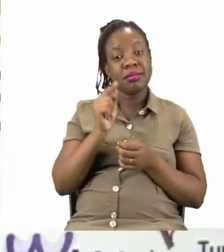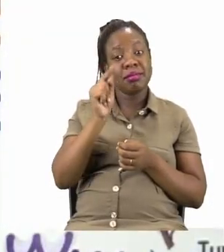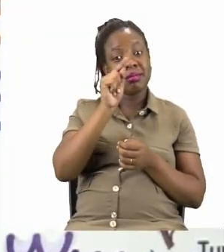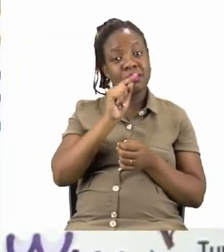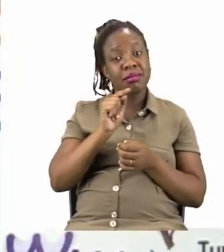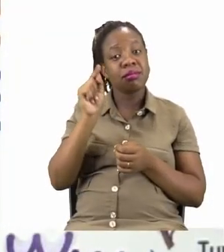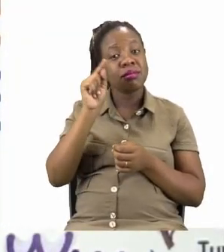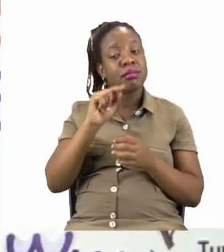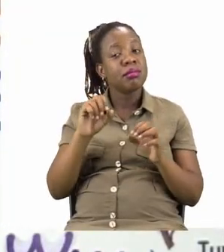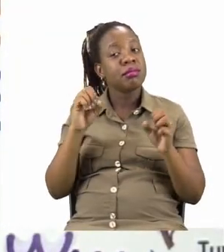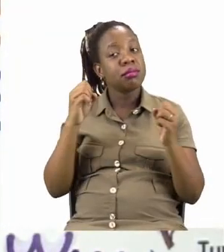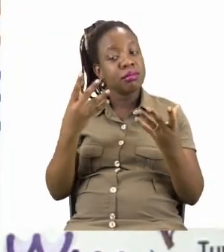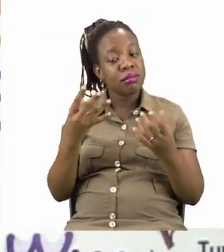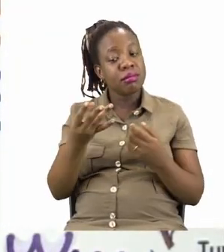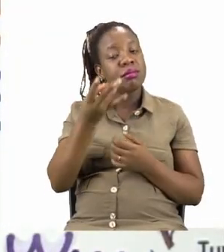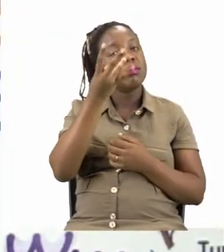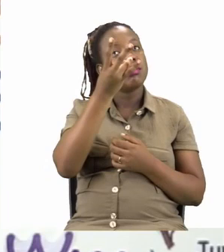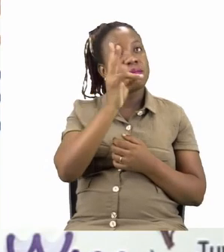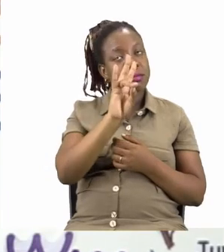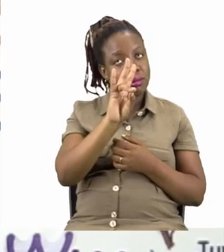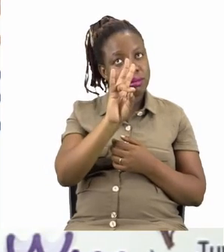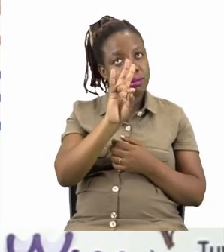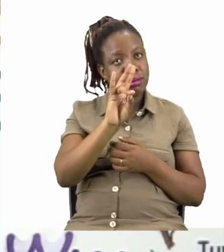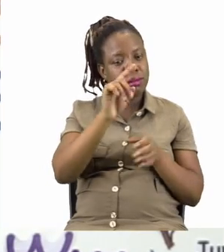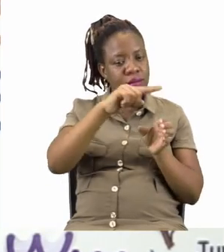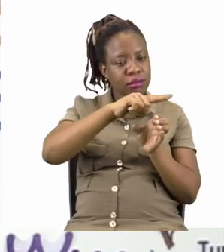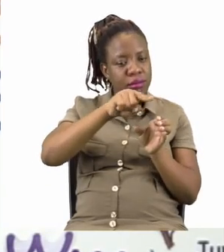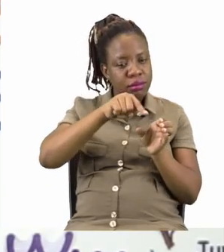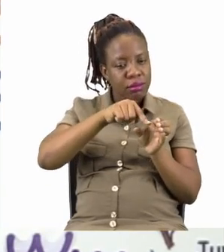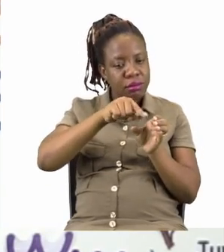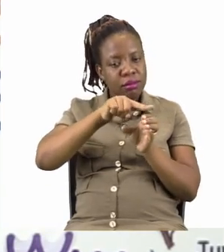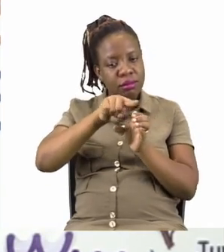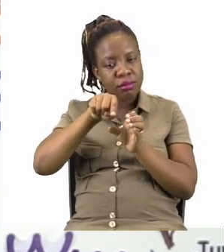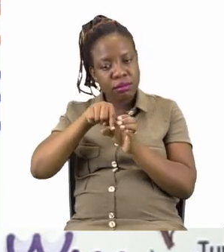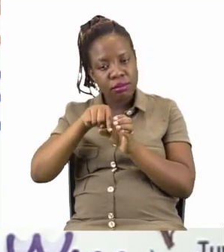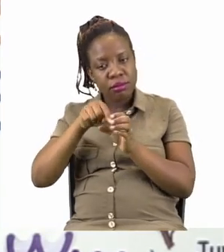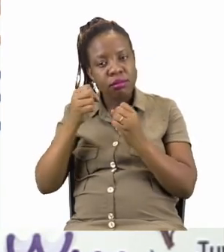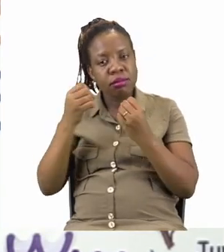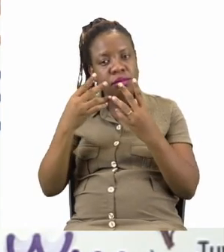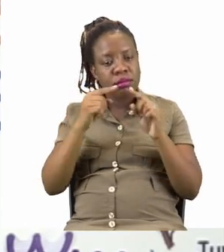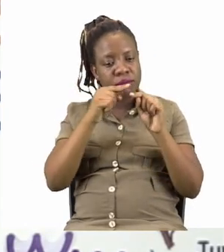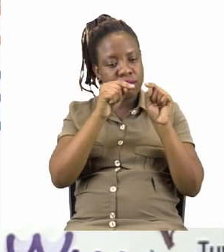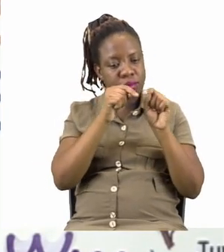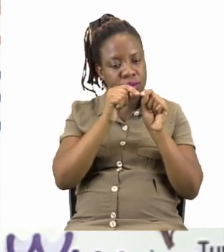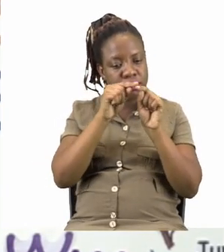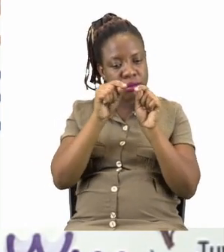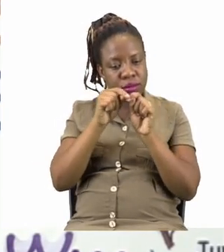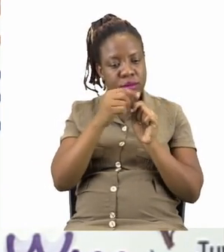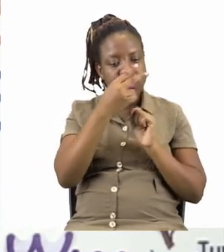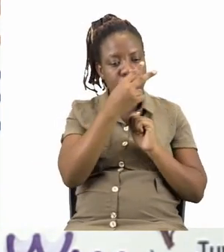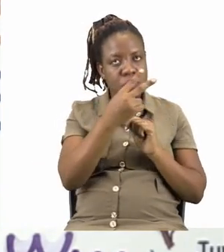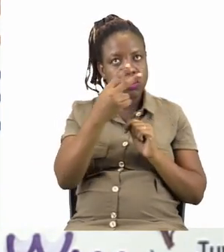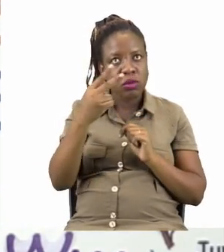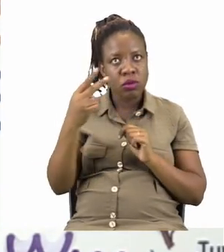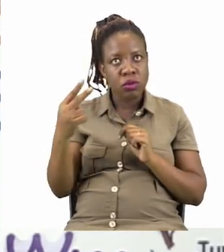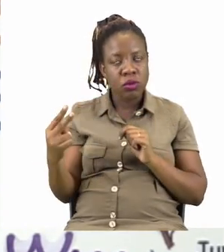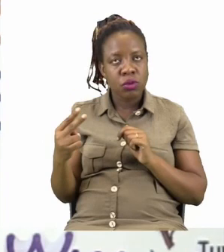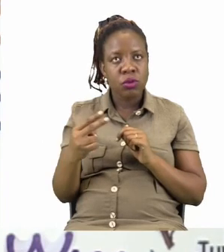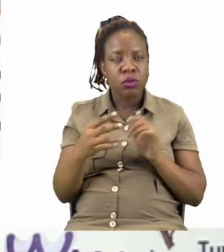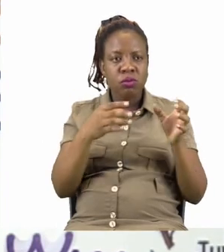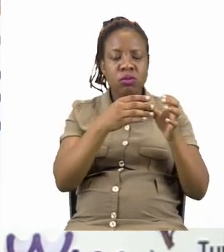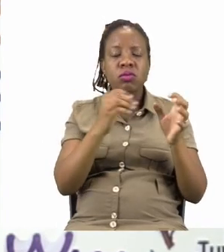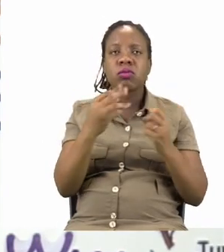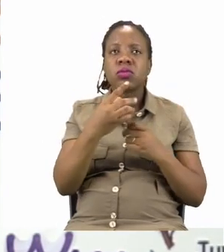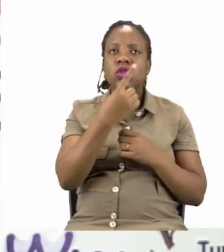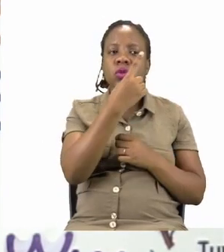groups of 2 triangles. Now let's quickly go ahead and count the groups. 1,